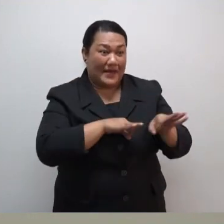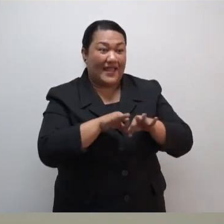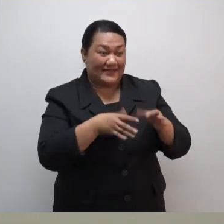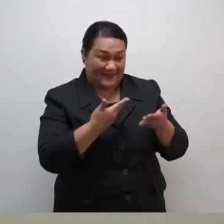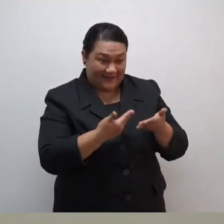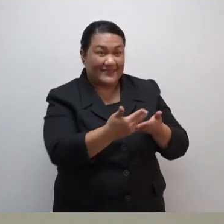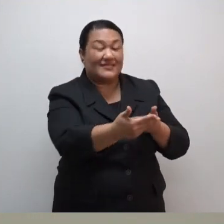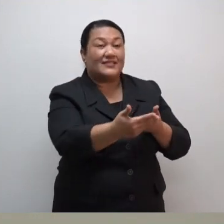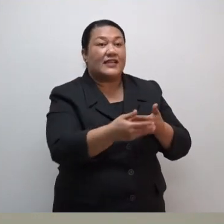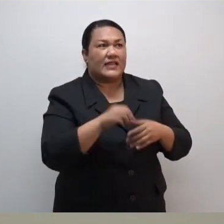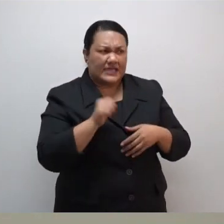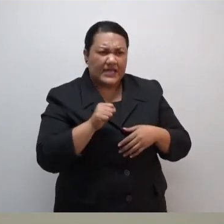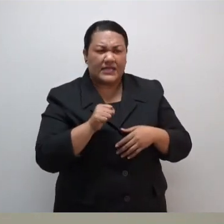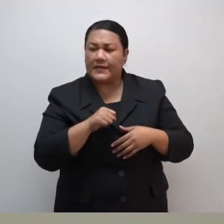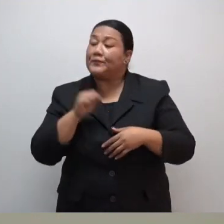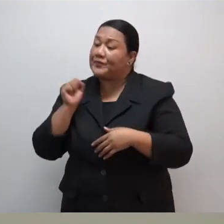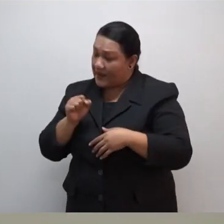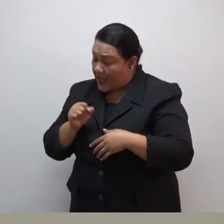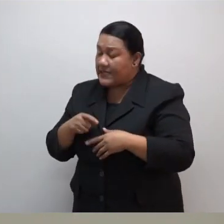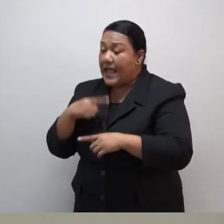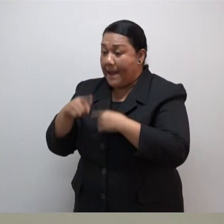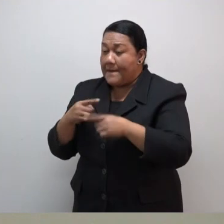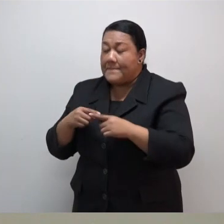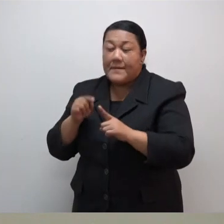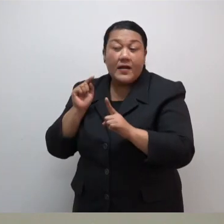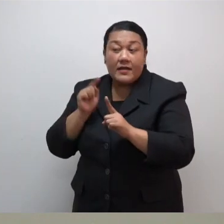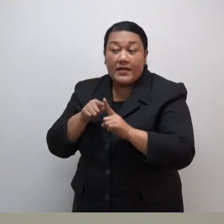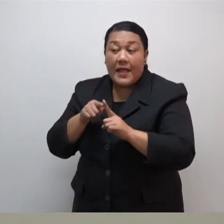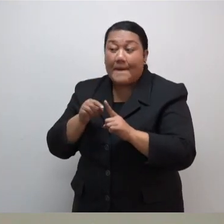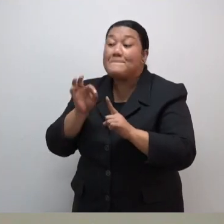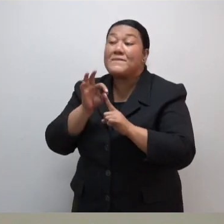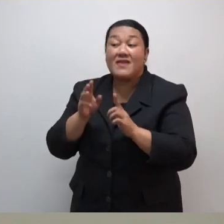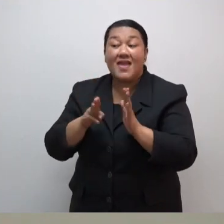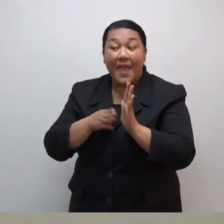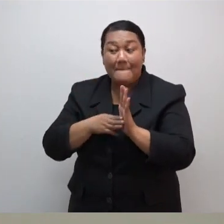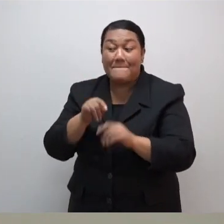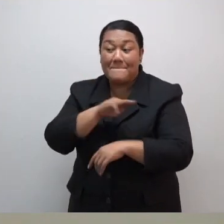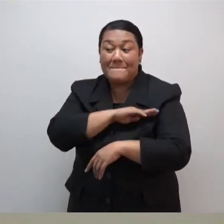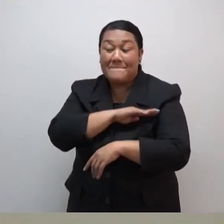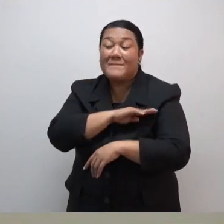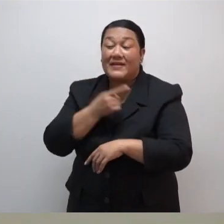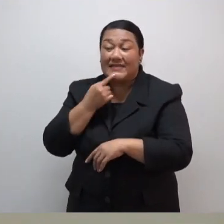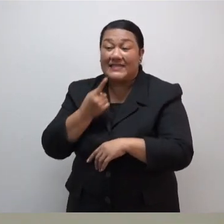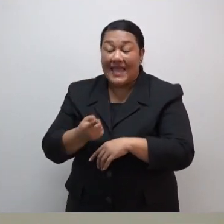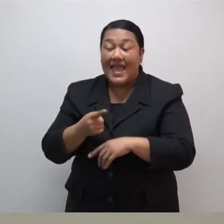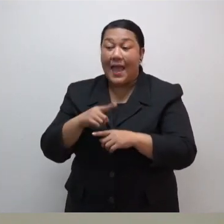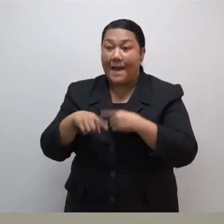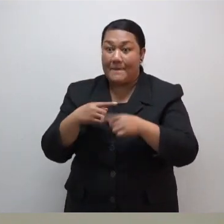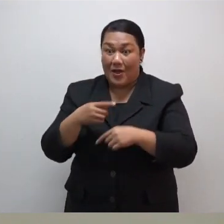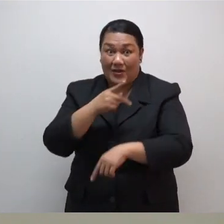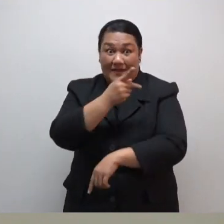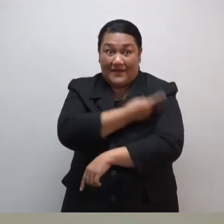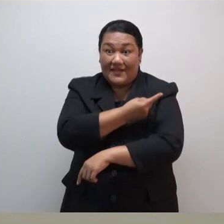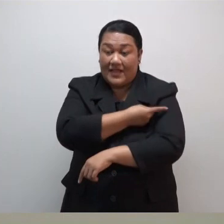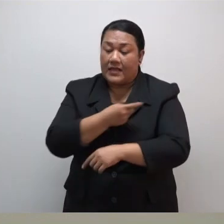is precisely what we have been saying. This is precisely what our Prime Minister has been saying, that the vaccination rollout is